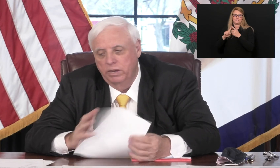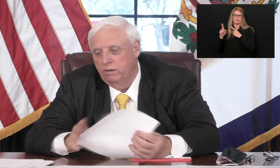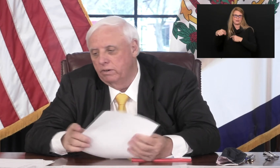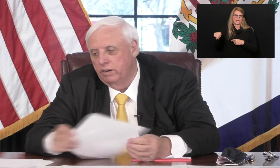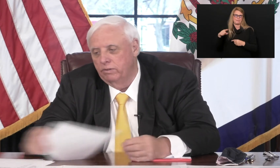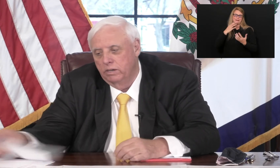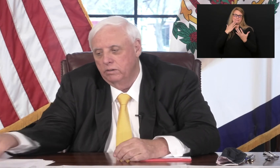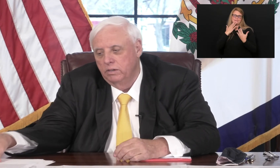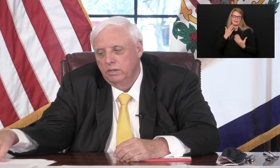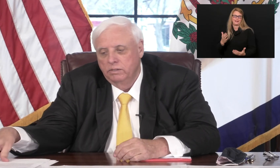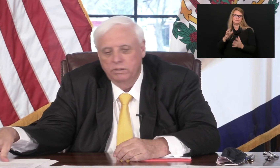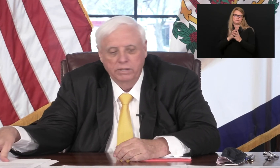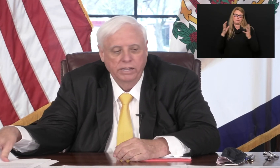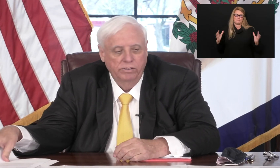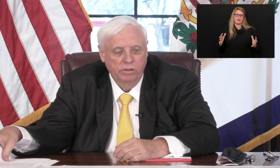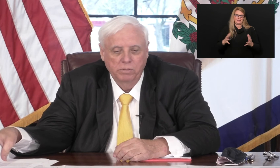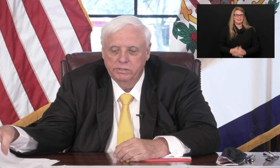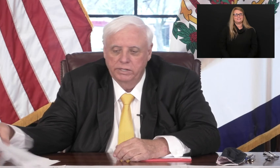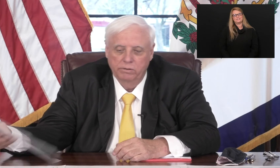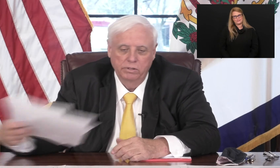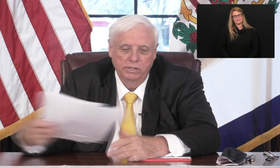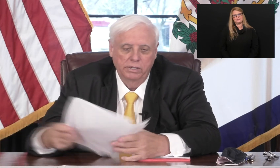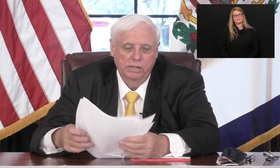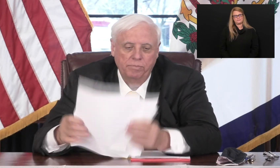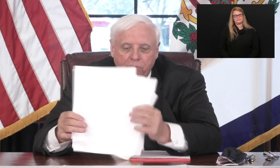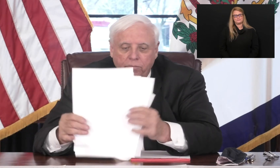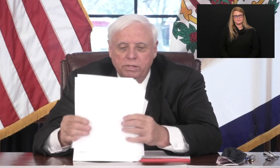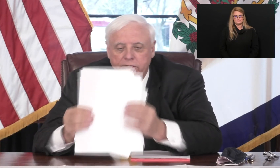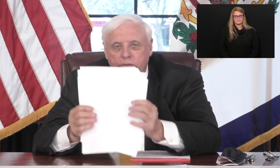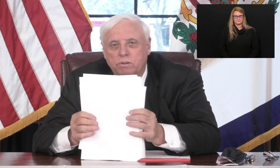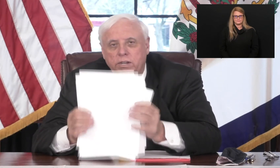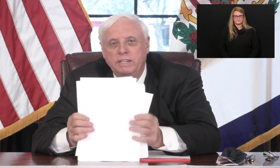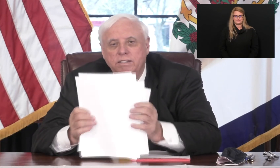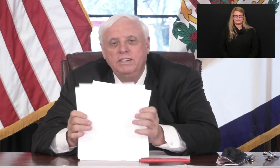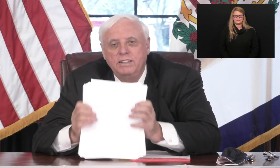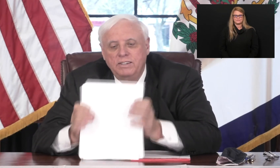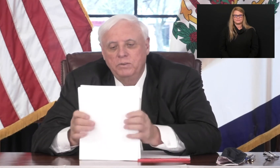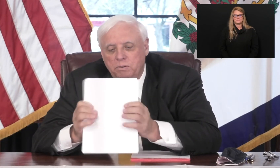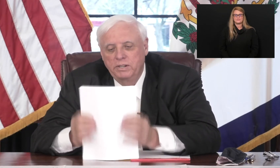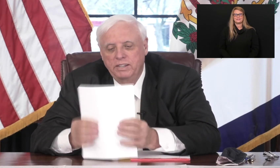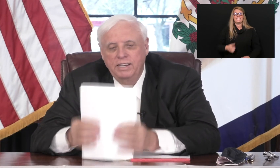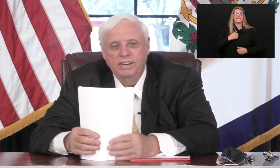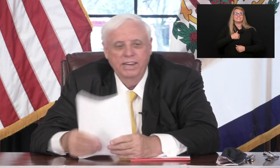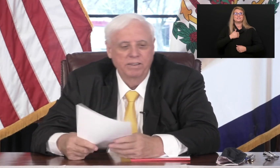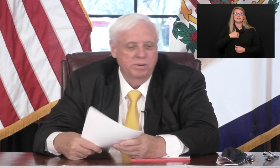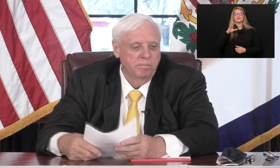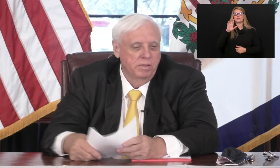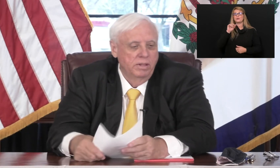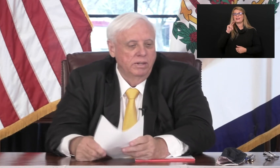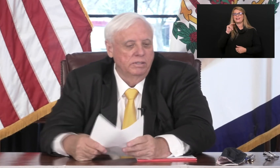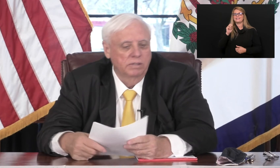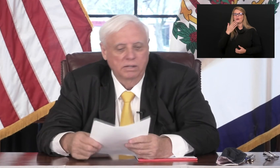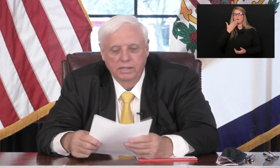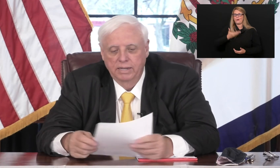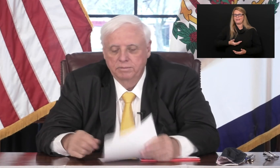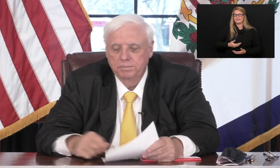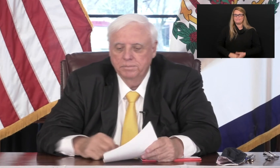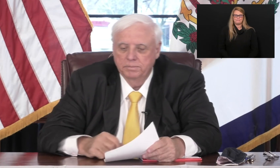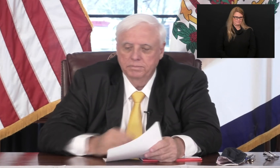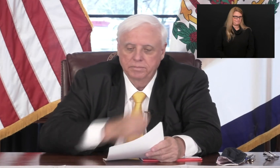you'll ever know. So thank you so much, General. And General Crane, we're really glad to have you. That's all I